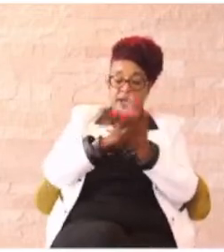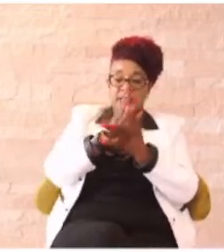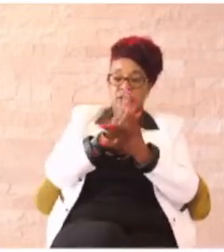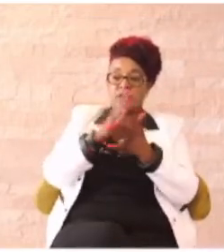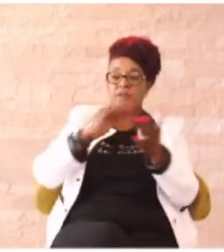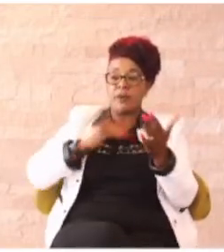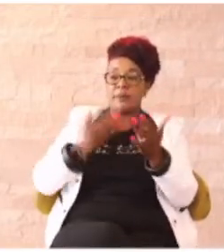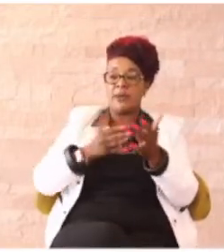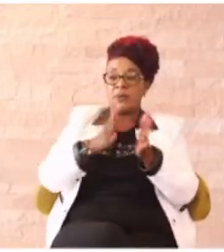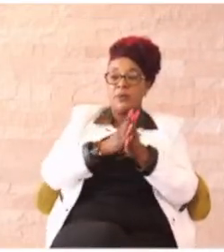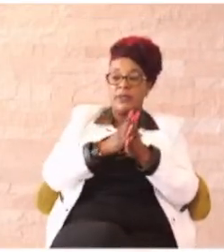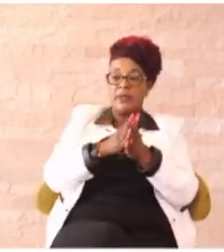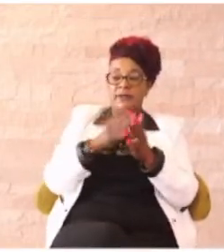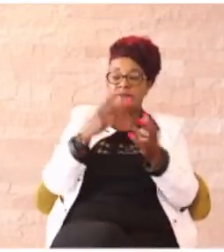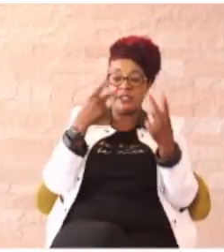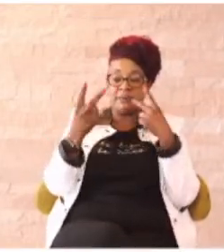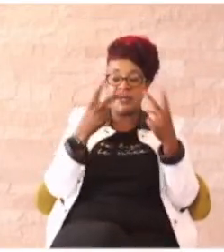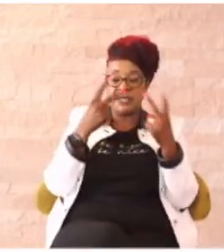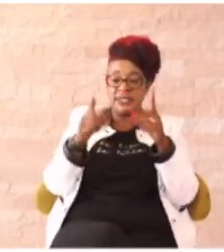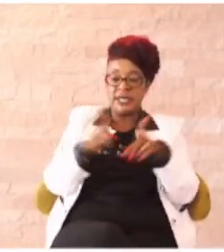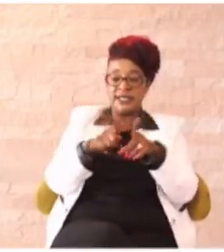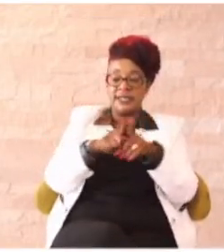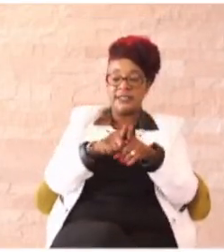with disabilities, undertaken.